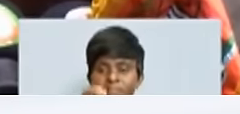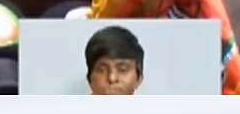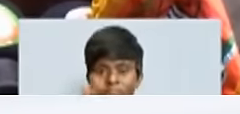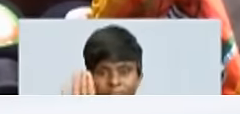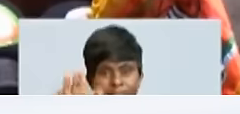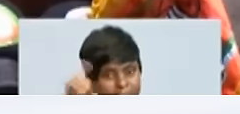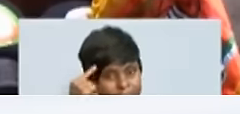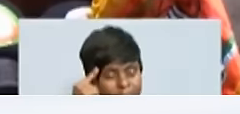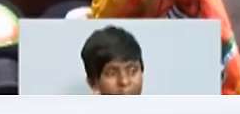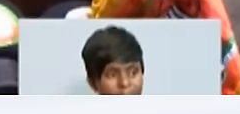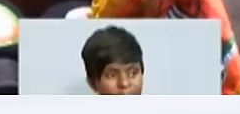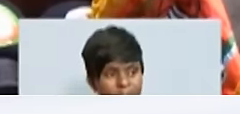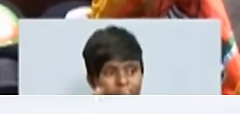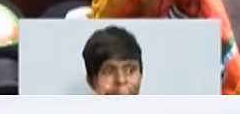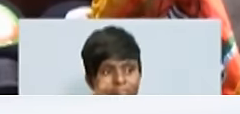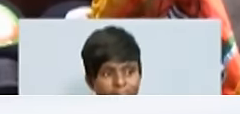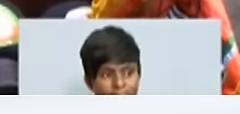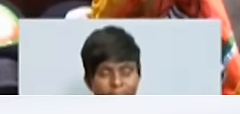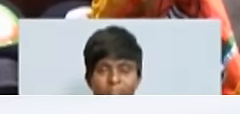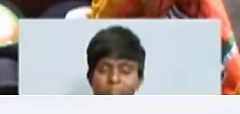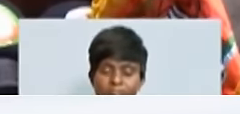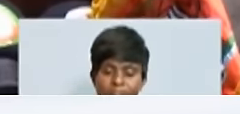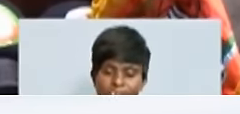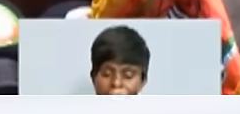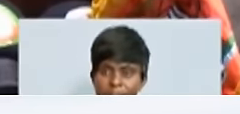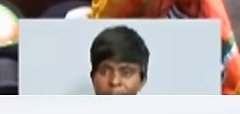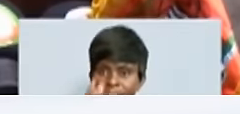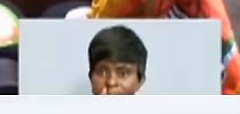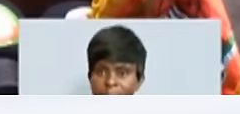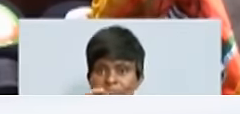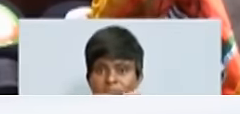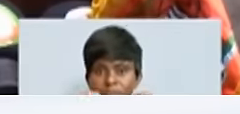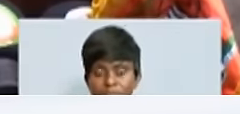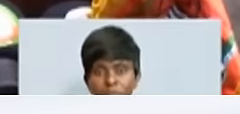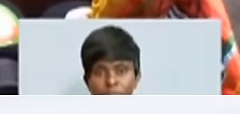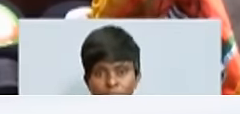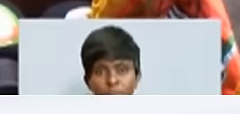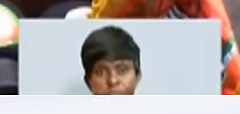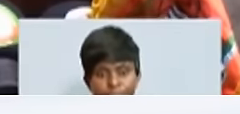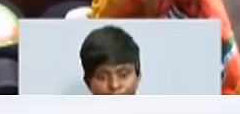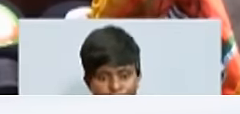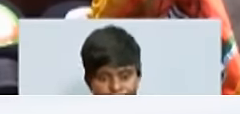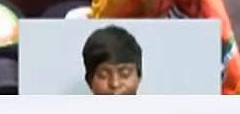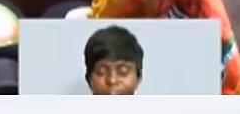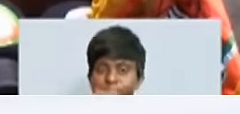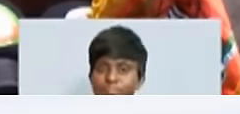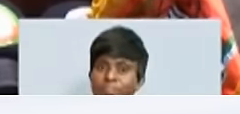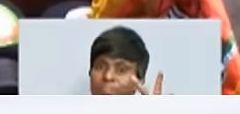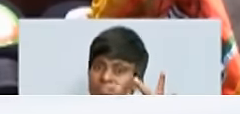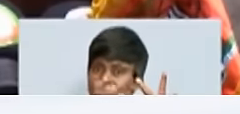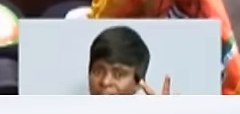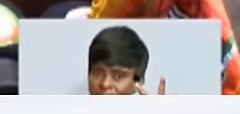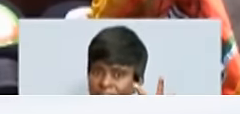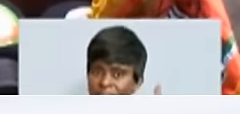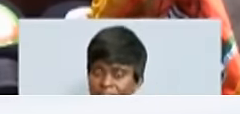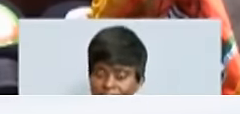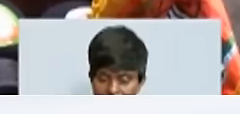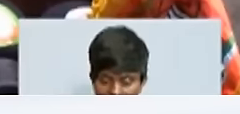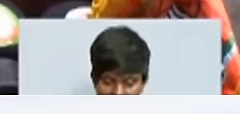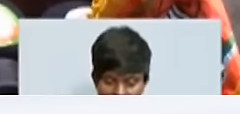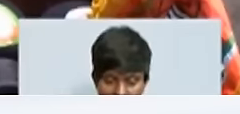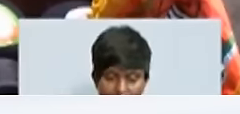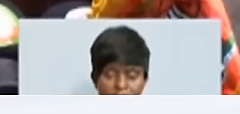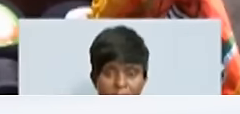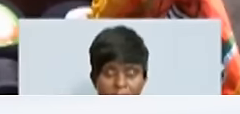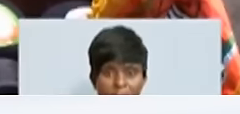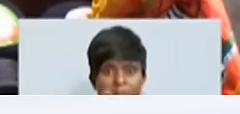your government is working very hard, cooperating with international organizations in these three elements. And we are happy that we are